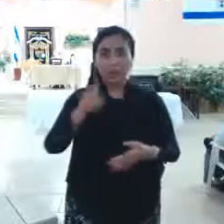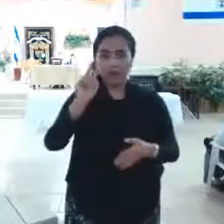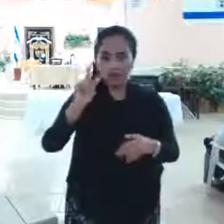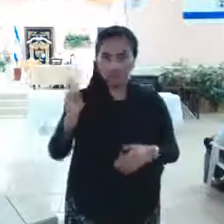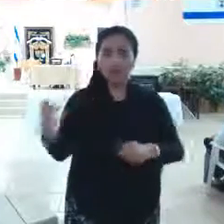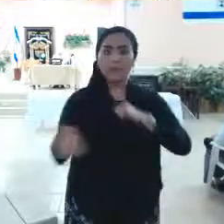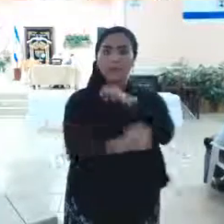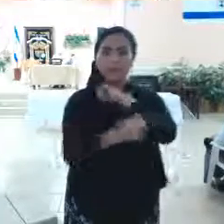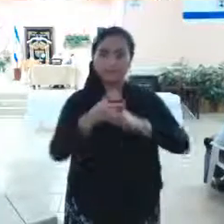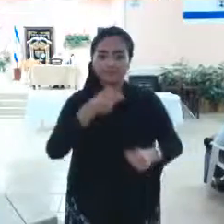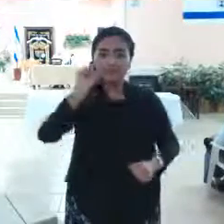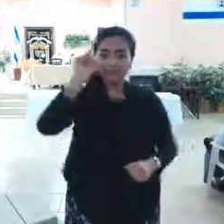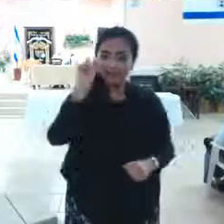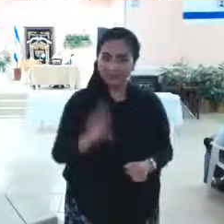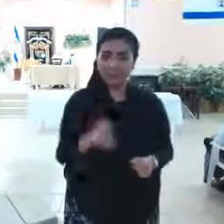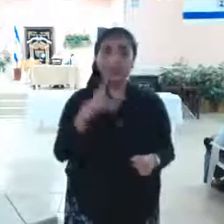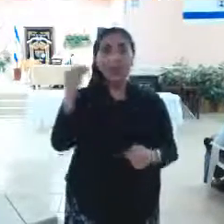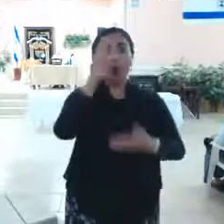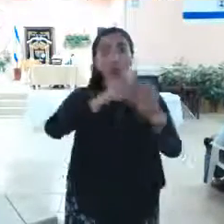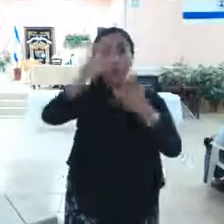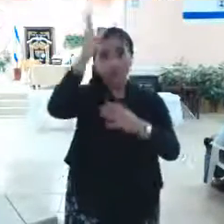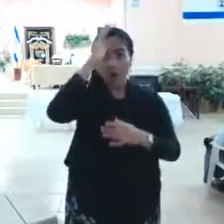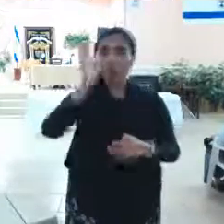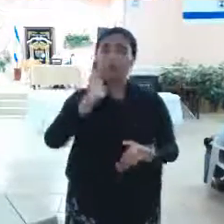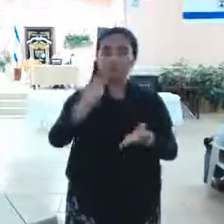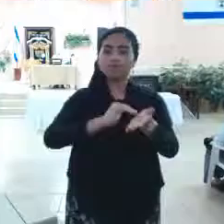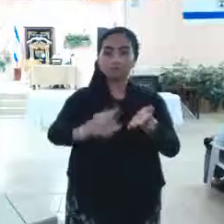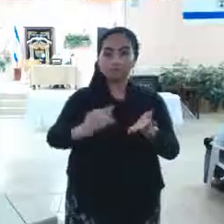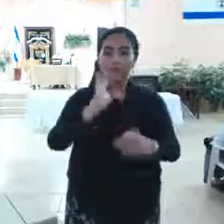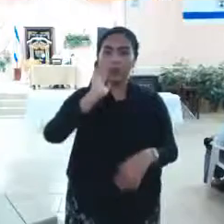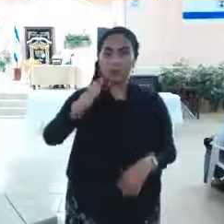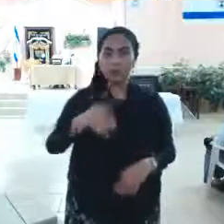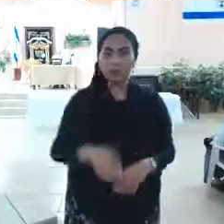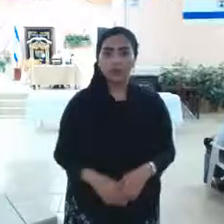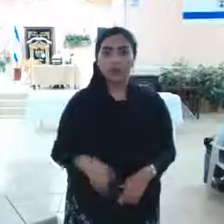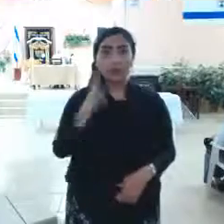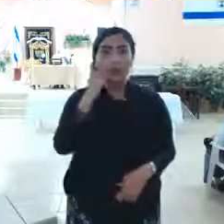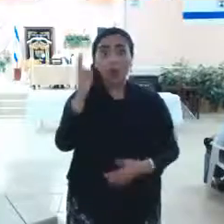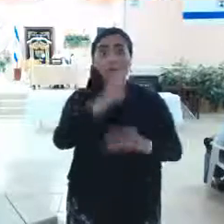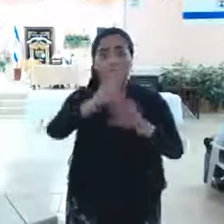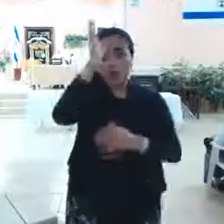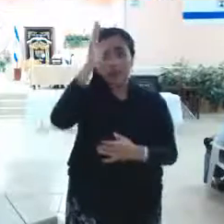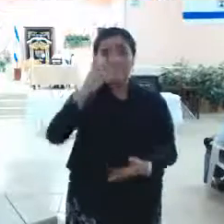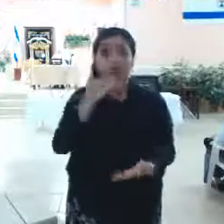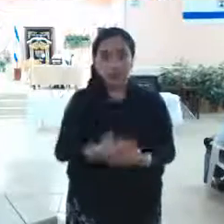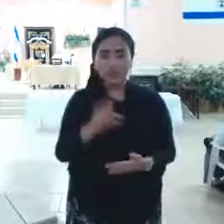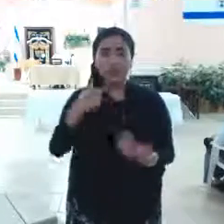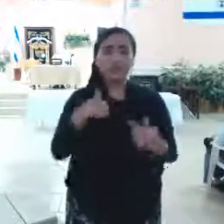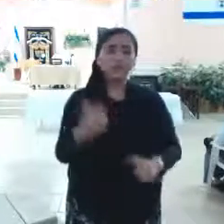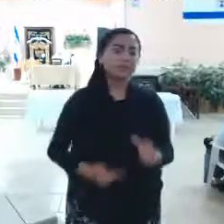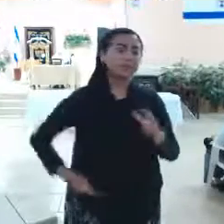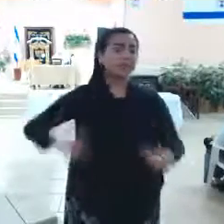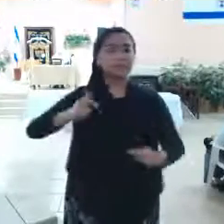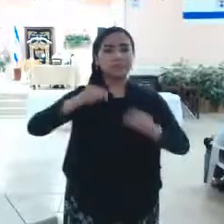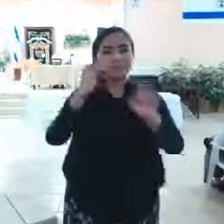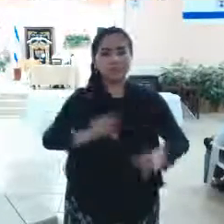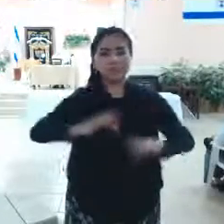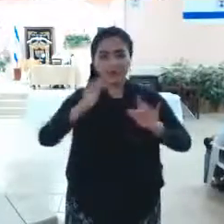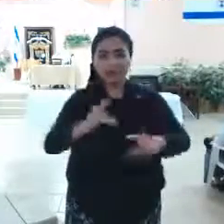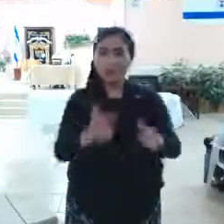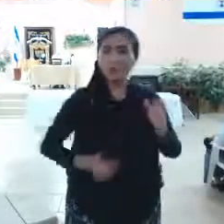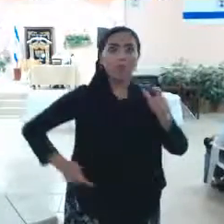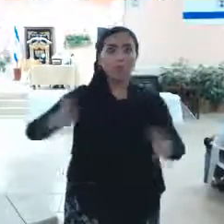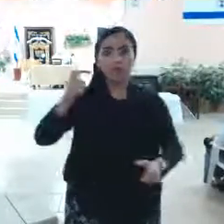sanctify yourself and take of the second Pesach, and the Eternal Father will forgive you. Look, the Eternal Father is good. He has a